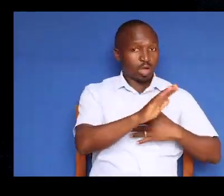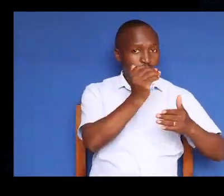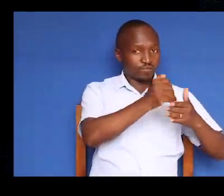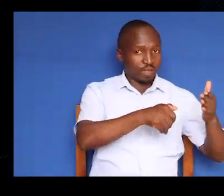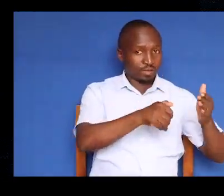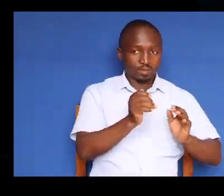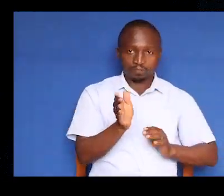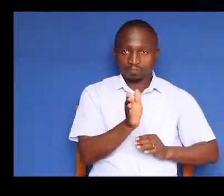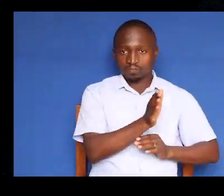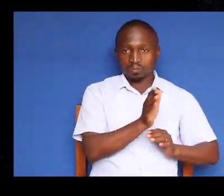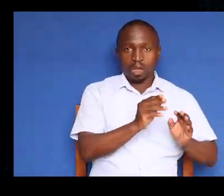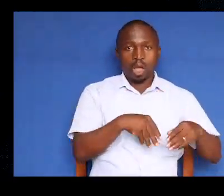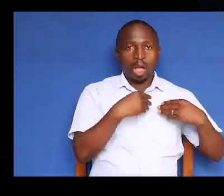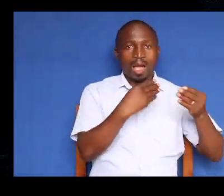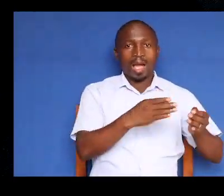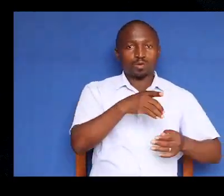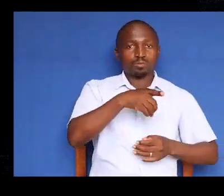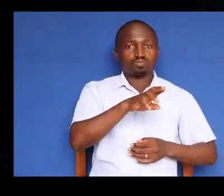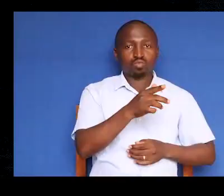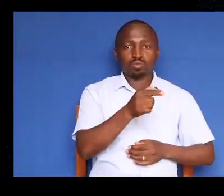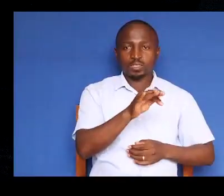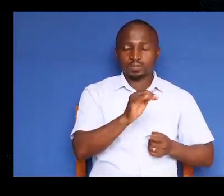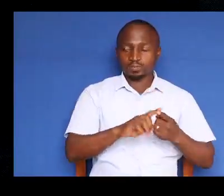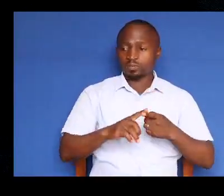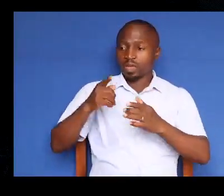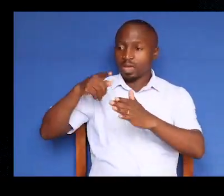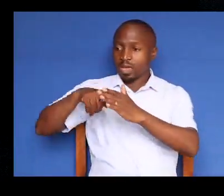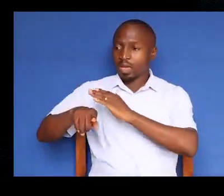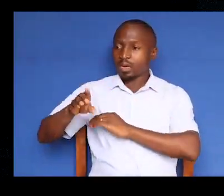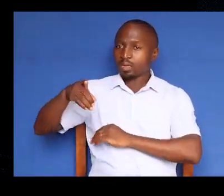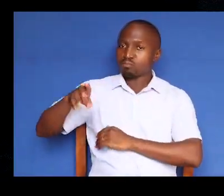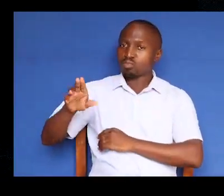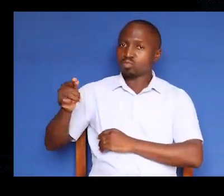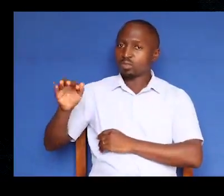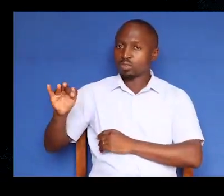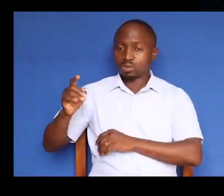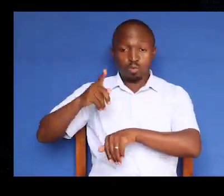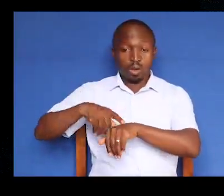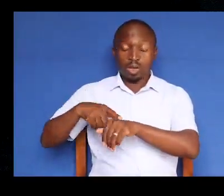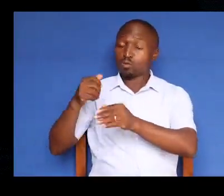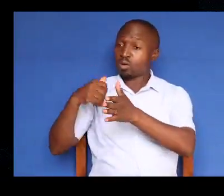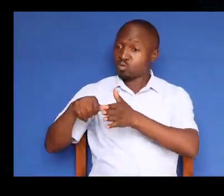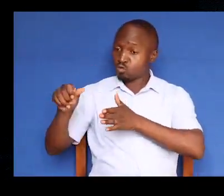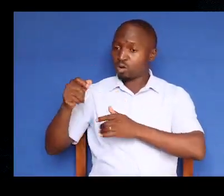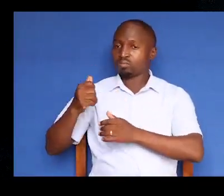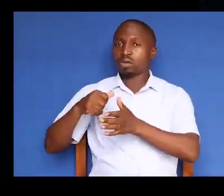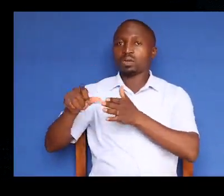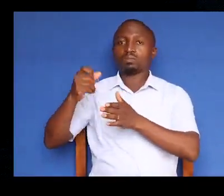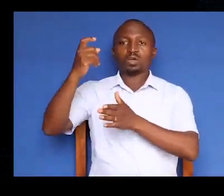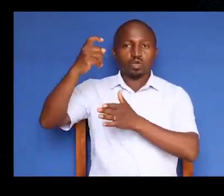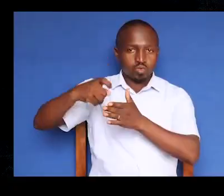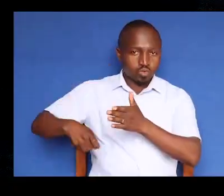And this input tax, we say tax on purchases. When you purchase,